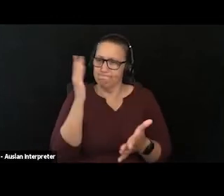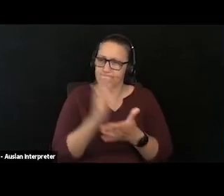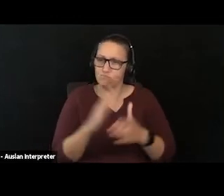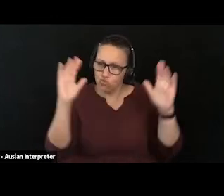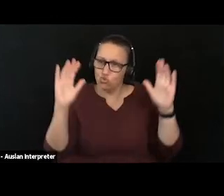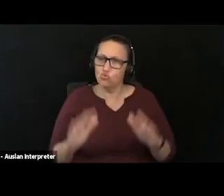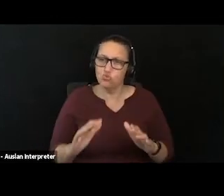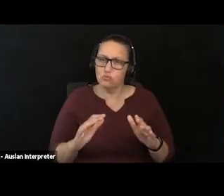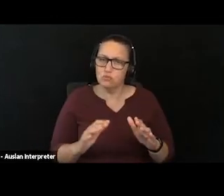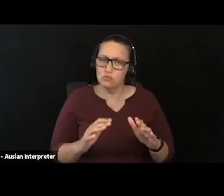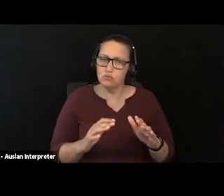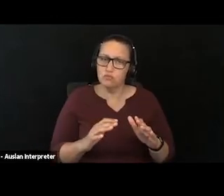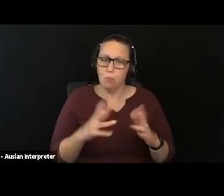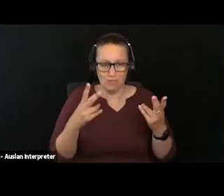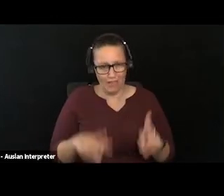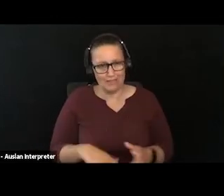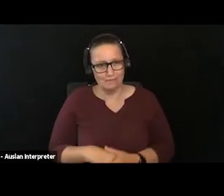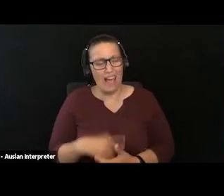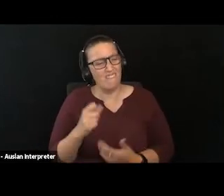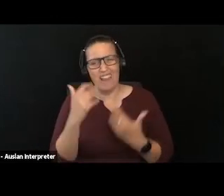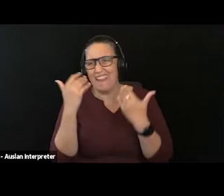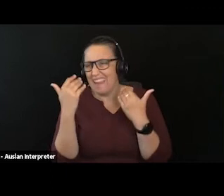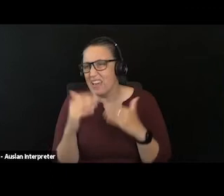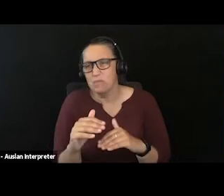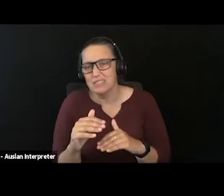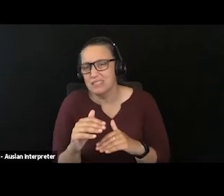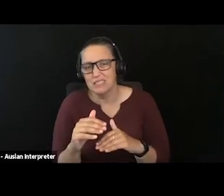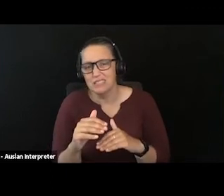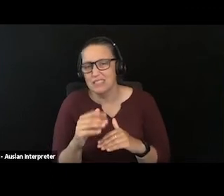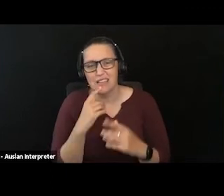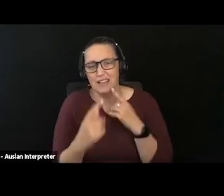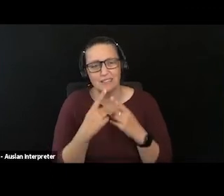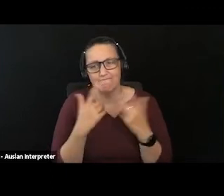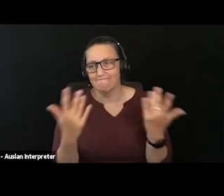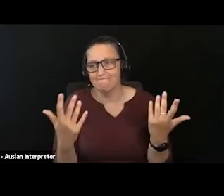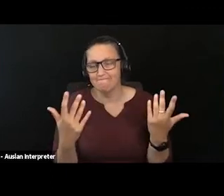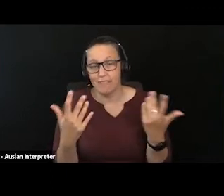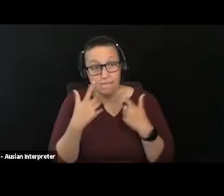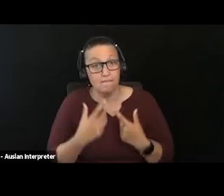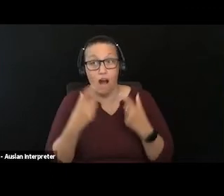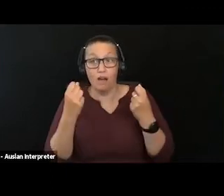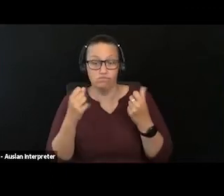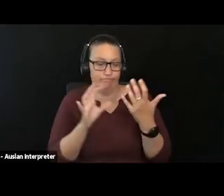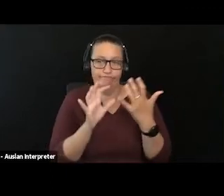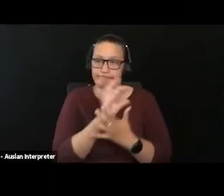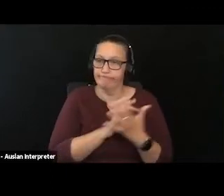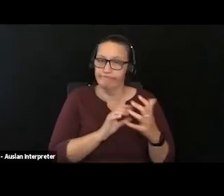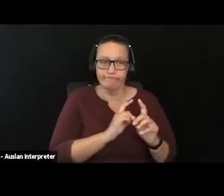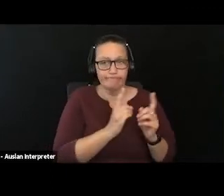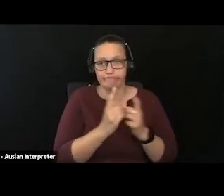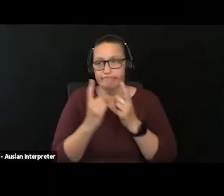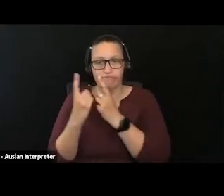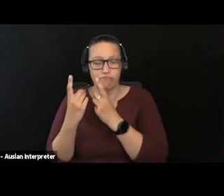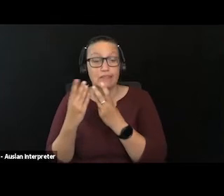There are limited data available, and their findings are mixed. Many of these come